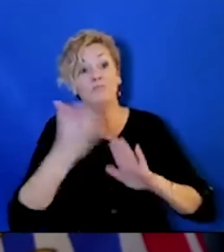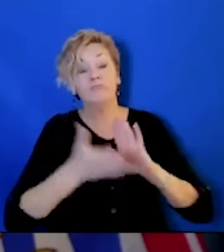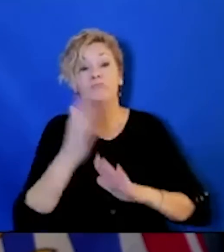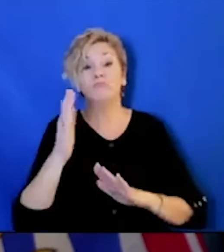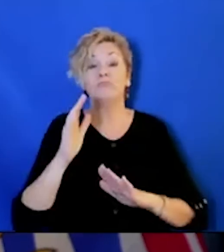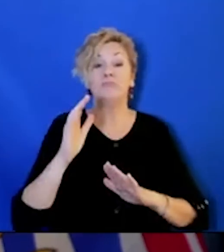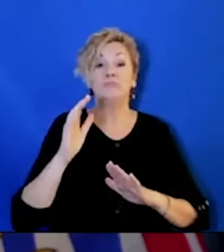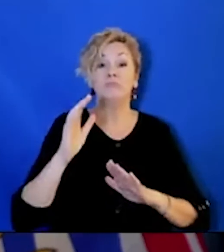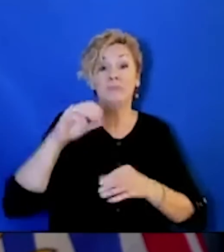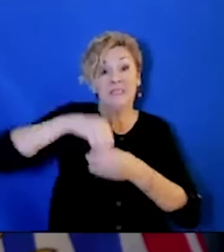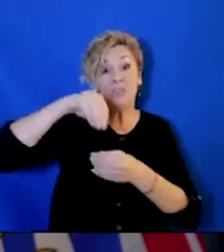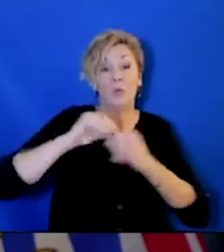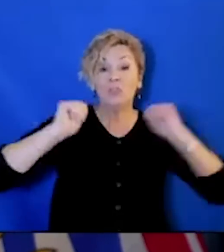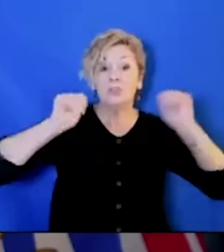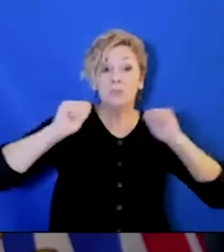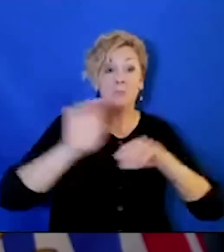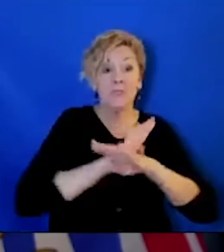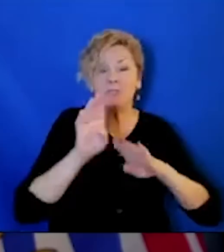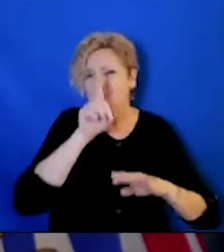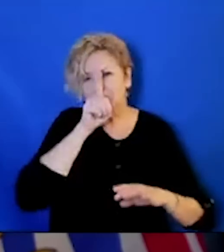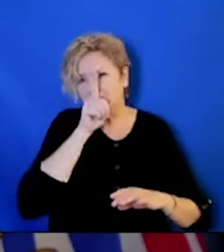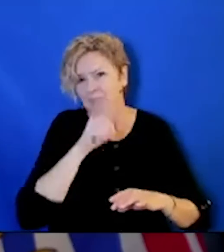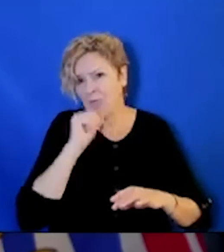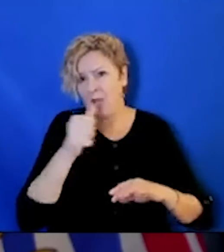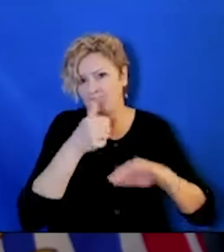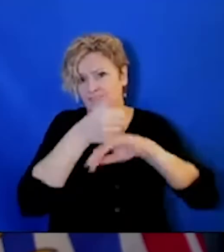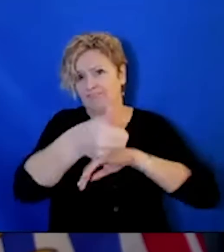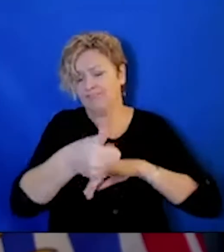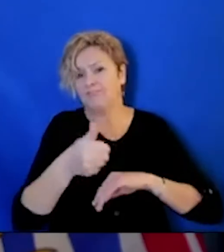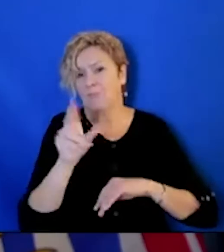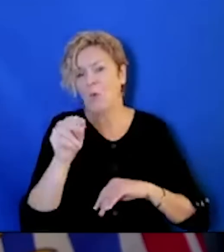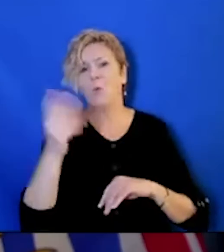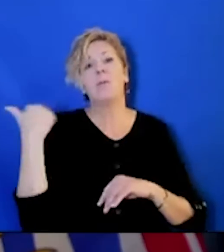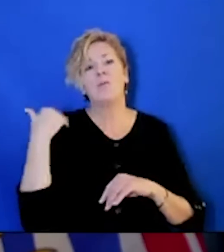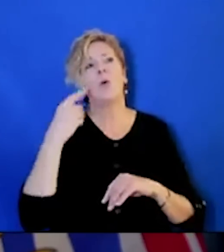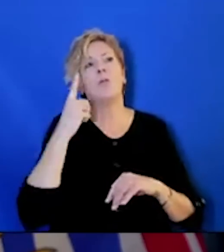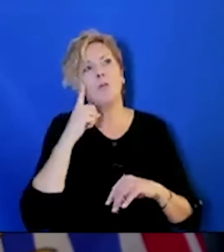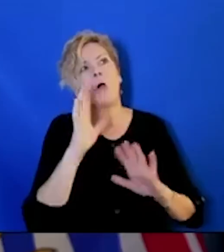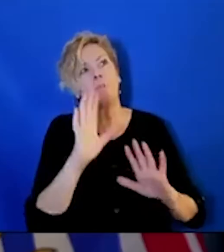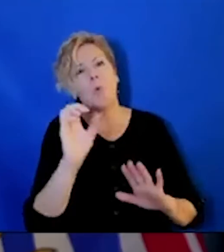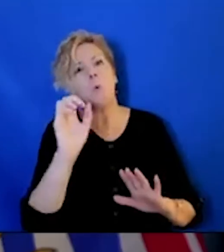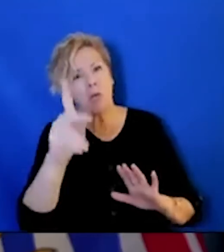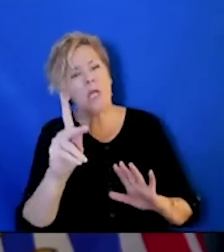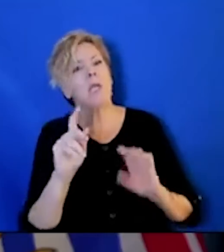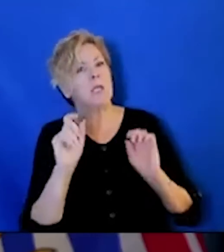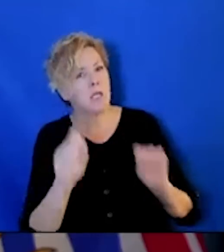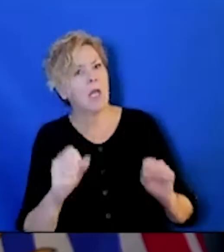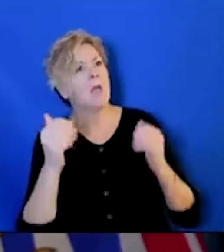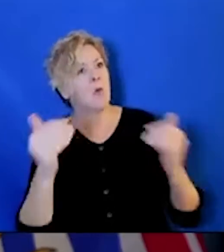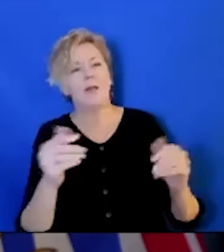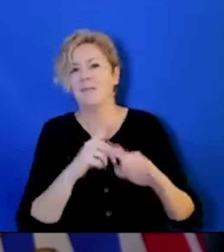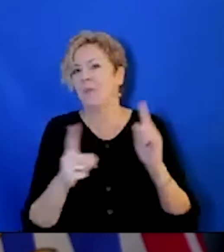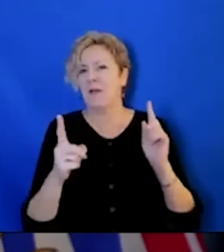to learn about this virus, and we now know indoor situations, particularly when we're exercising vigorously, where there's